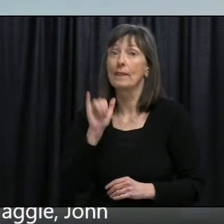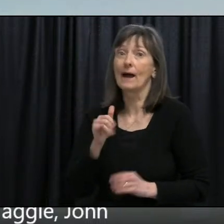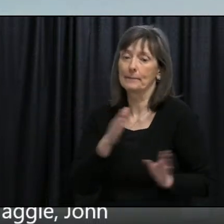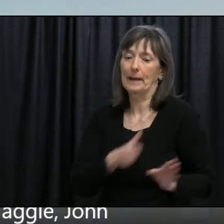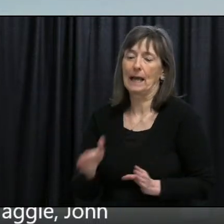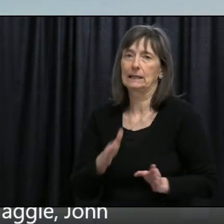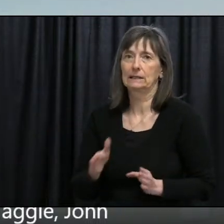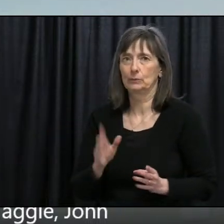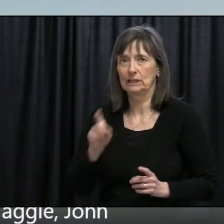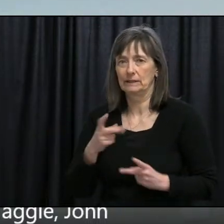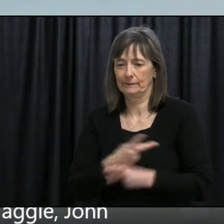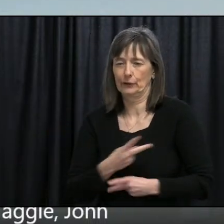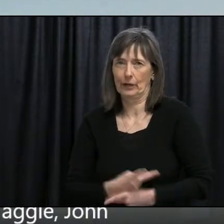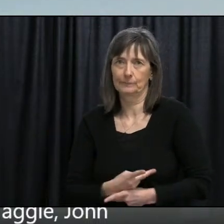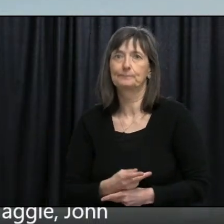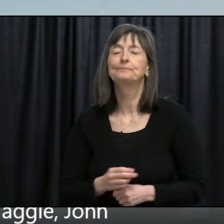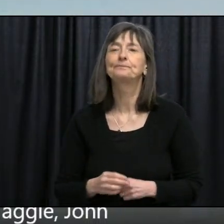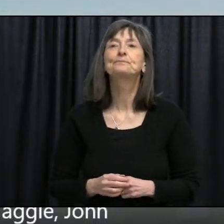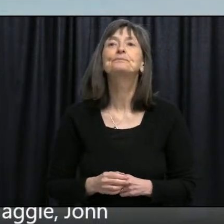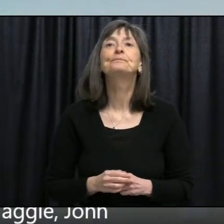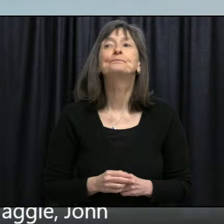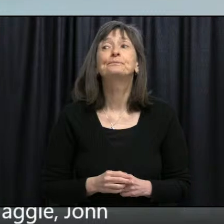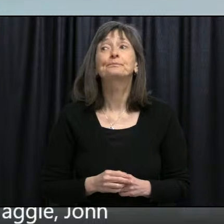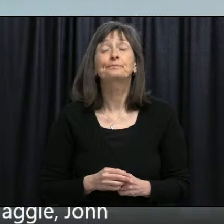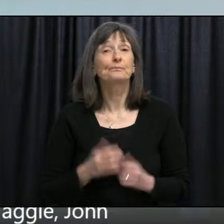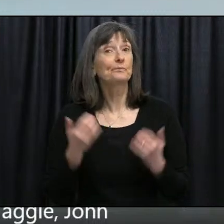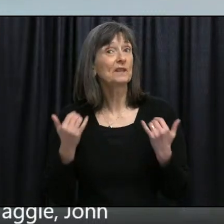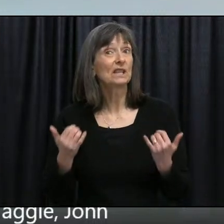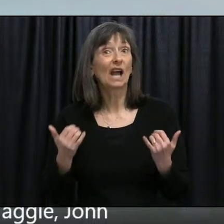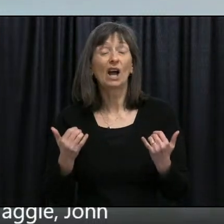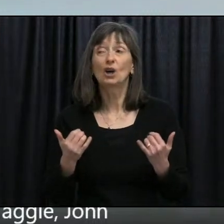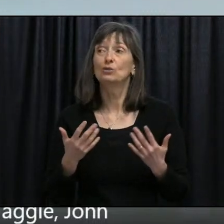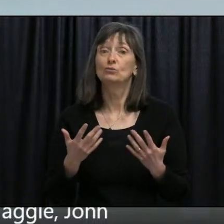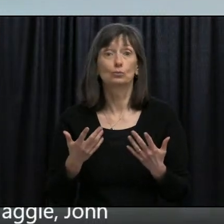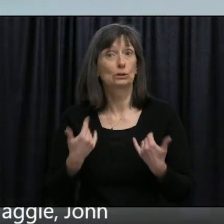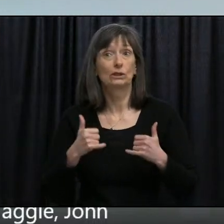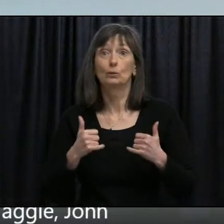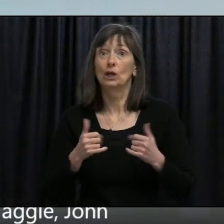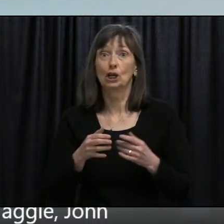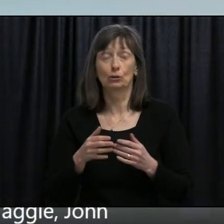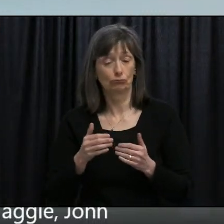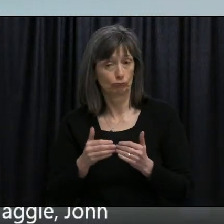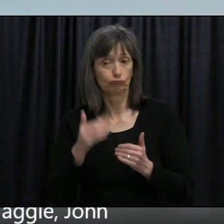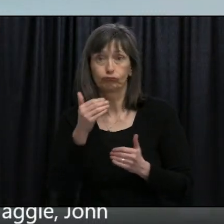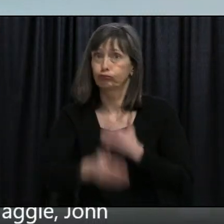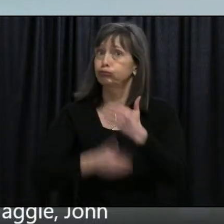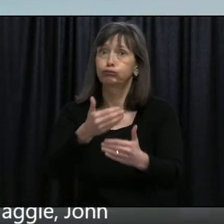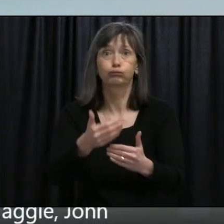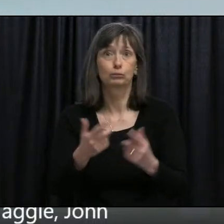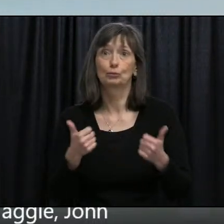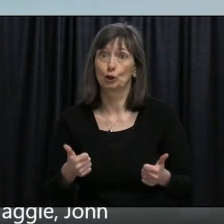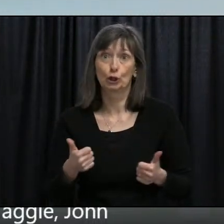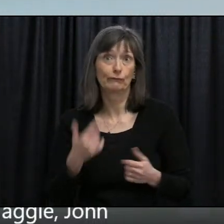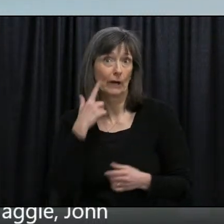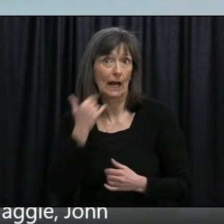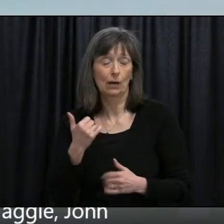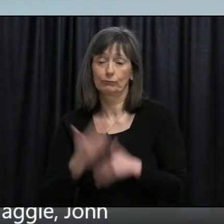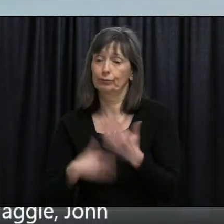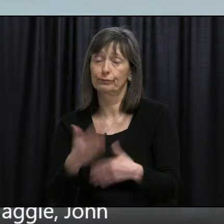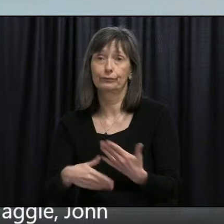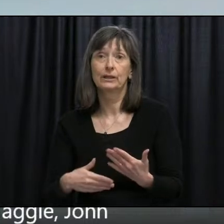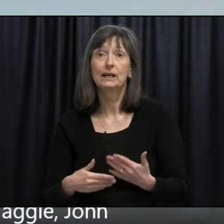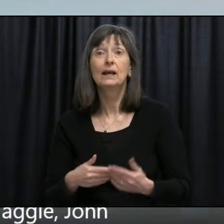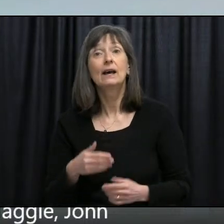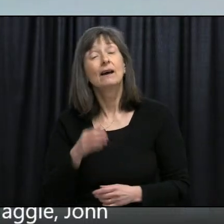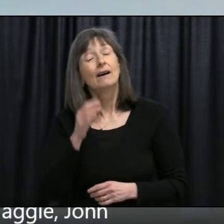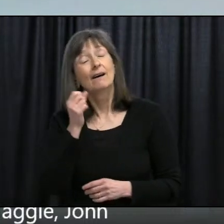think the facts of the case is that we are well advanced on that. And we will get better